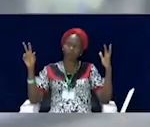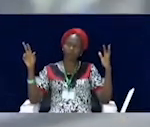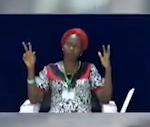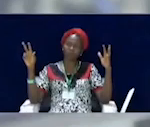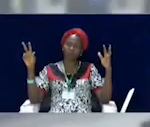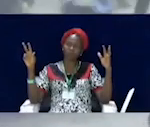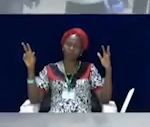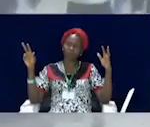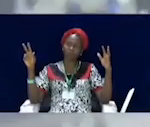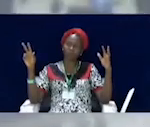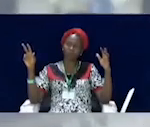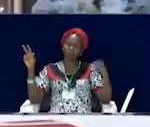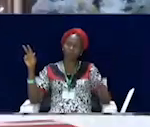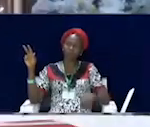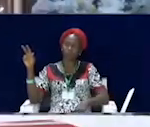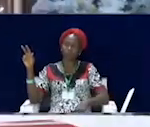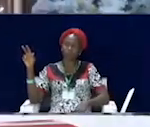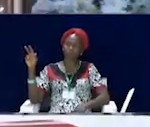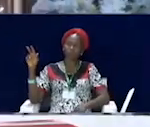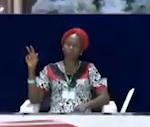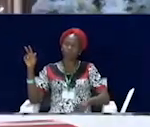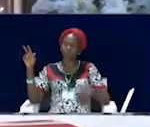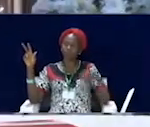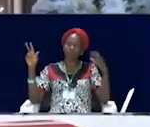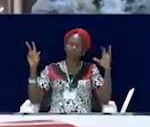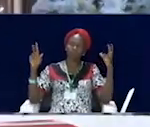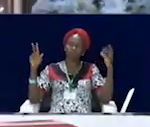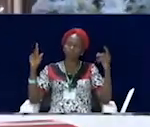counselors, begin to move in.